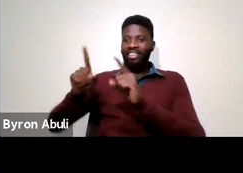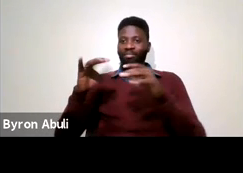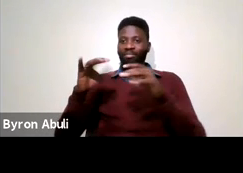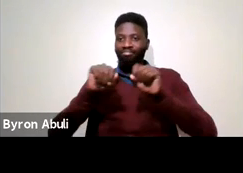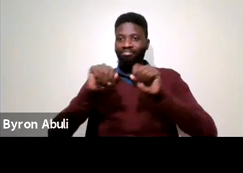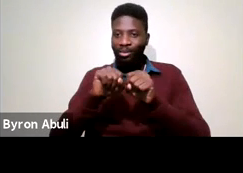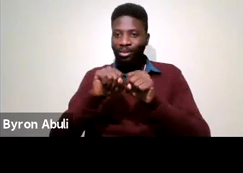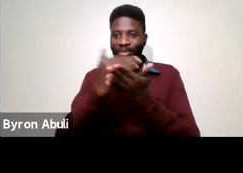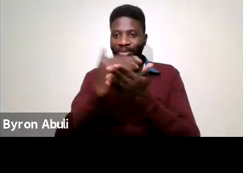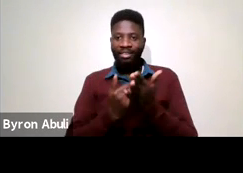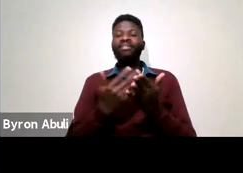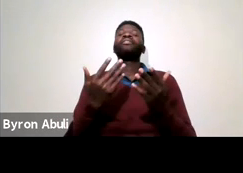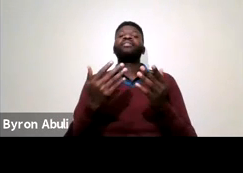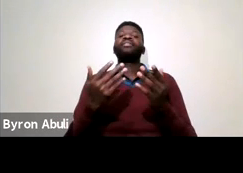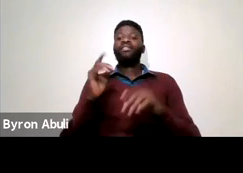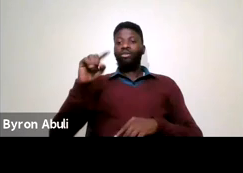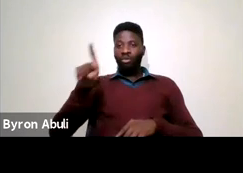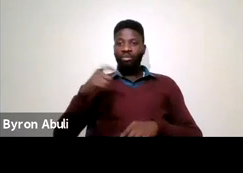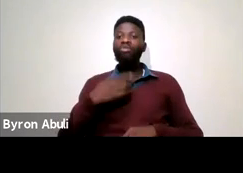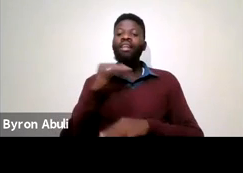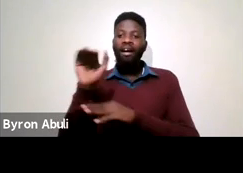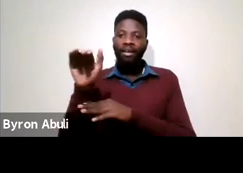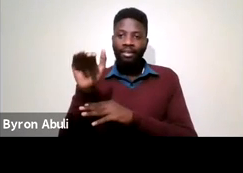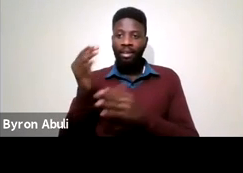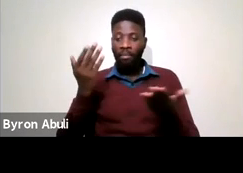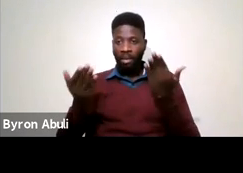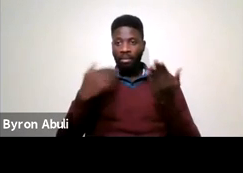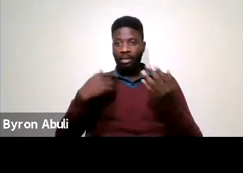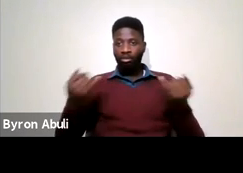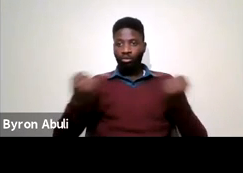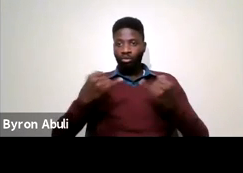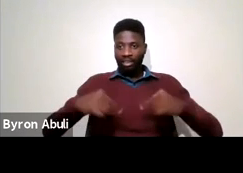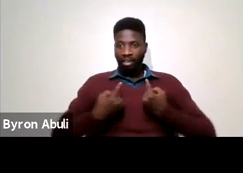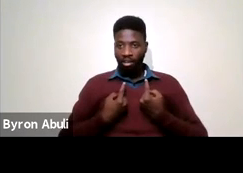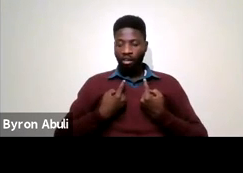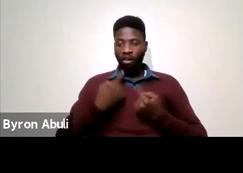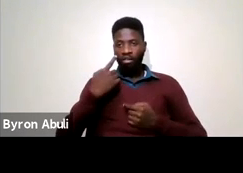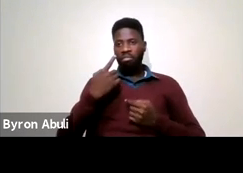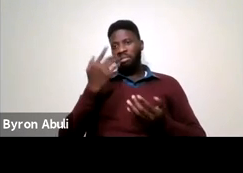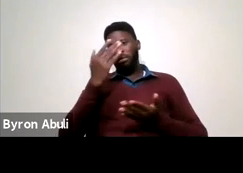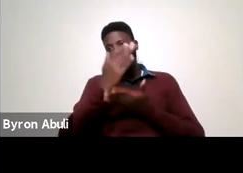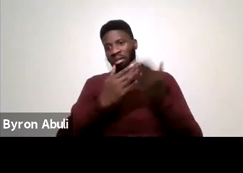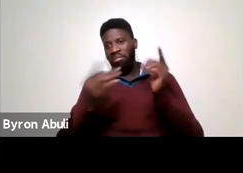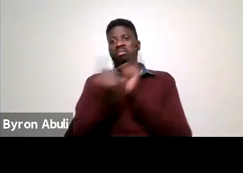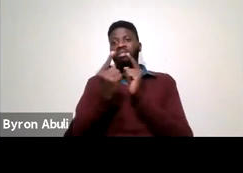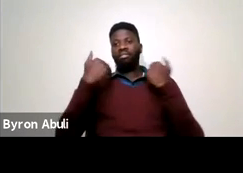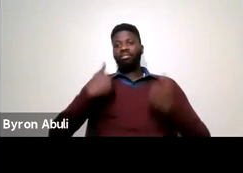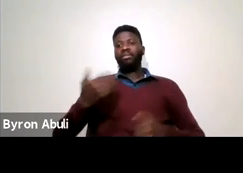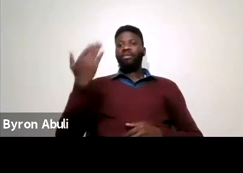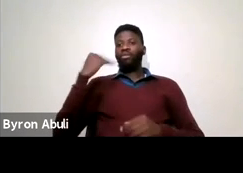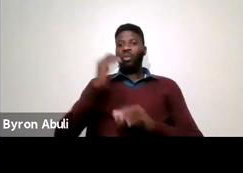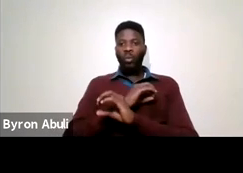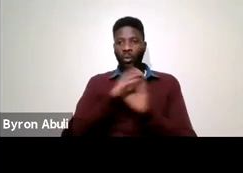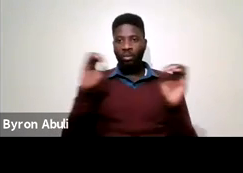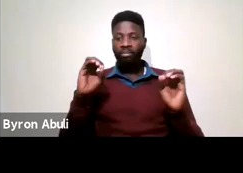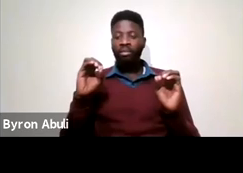So my first question I wanted to ask, maybe I'll introduce myself for the sake of those who have not met me before. Do we